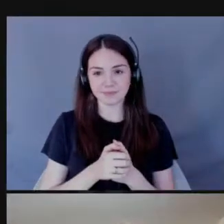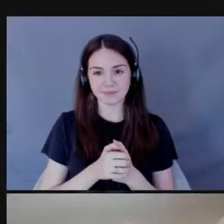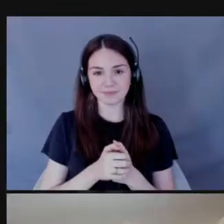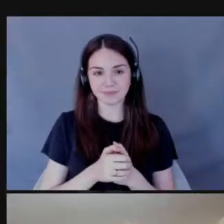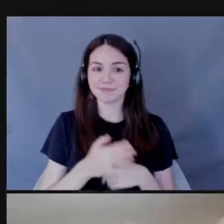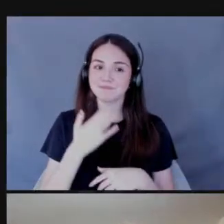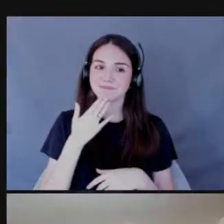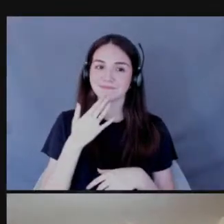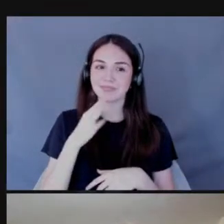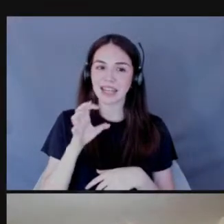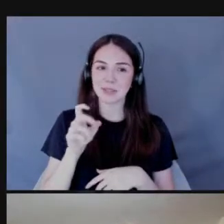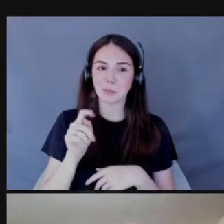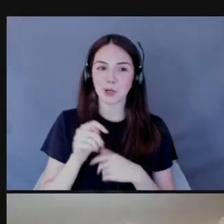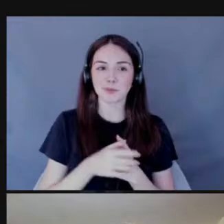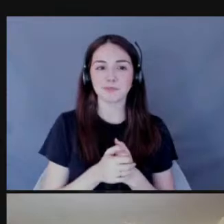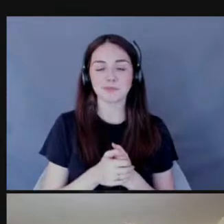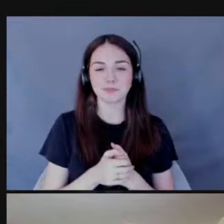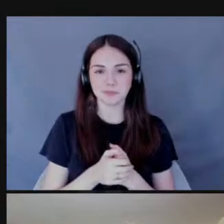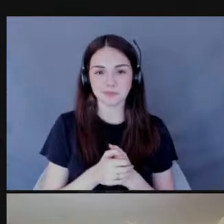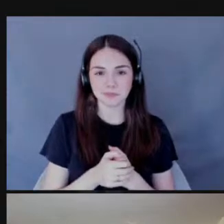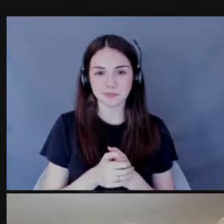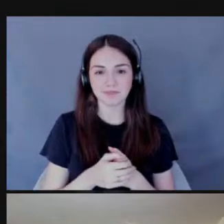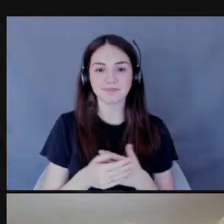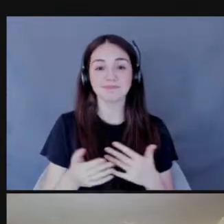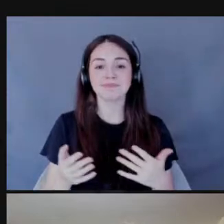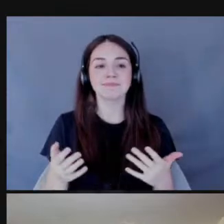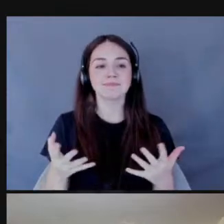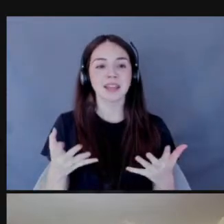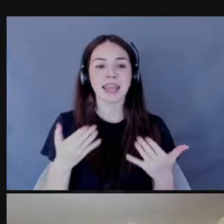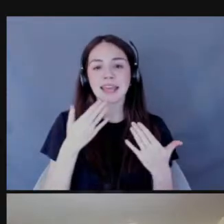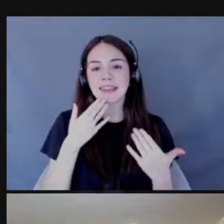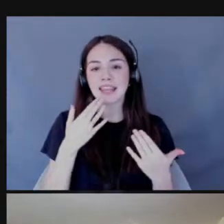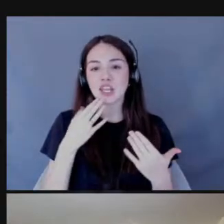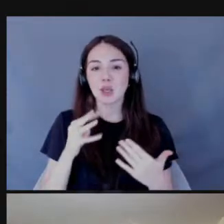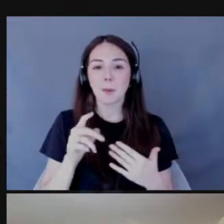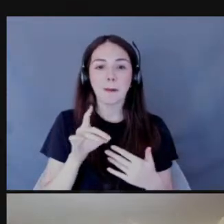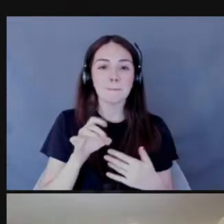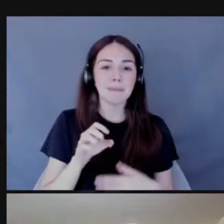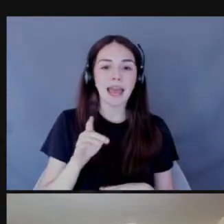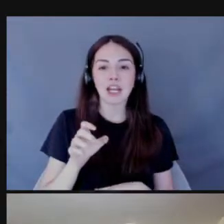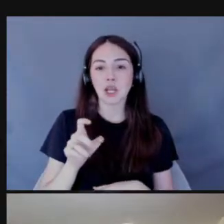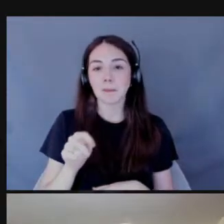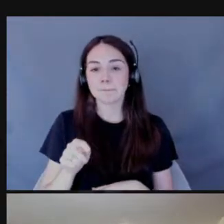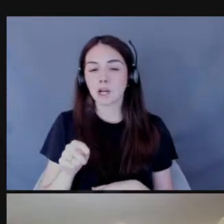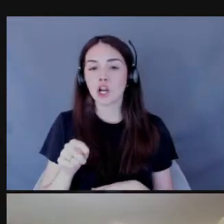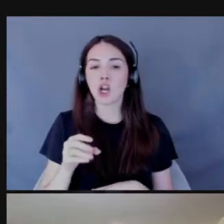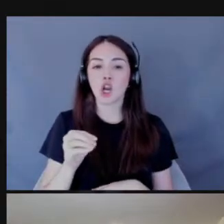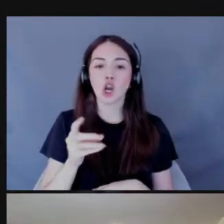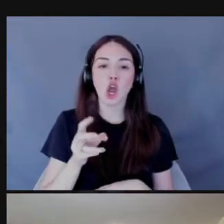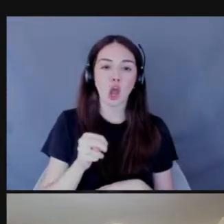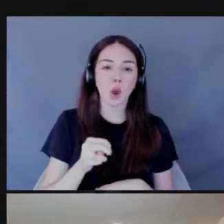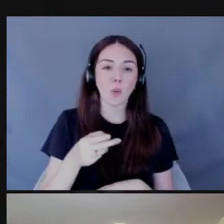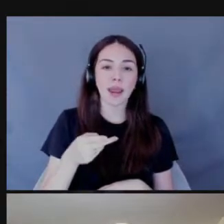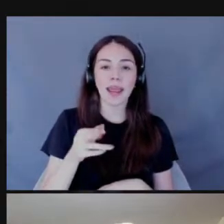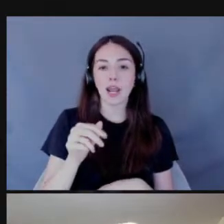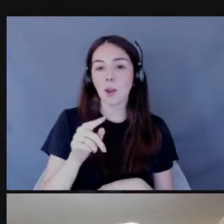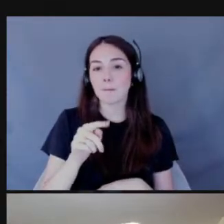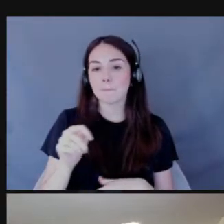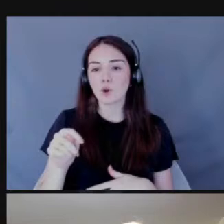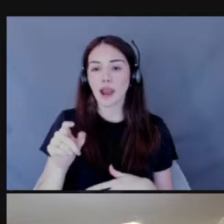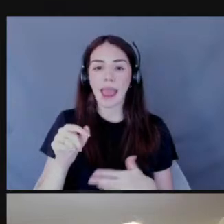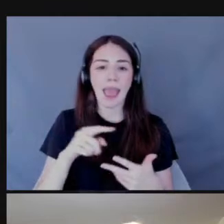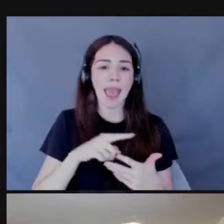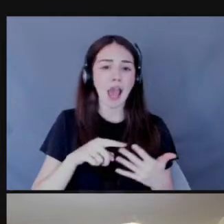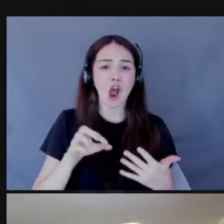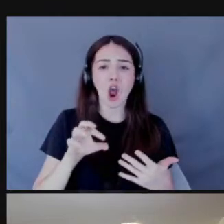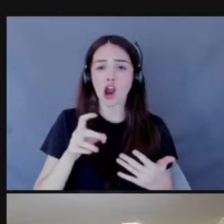Thanks, Bert. I'd like to thank everybody, Maddie, Bert, Owen, the Pratt, the archives, and everybody out